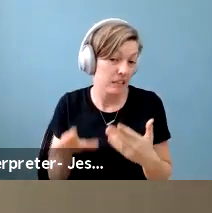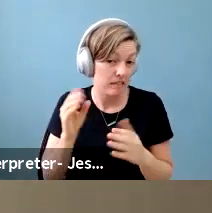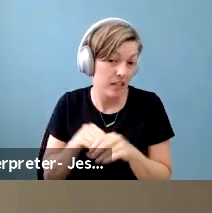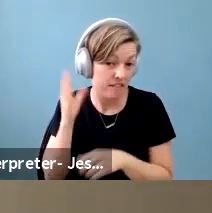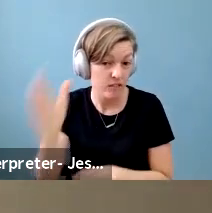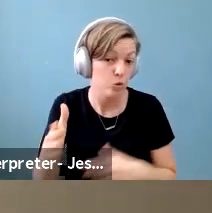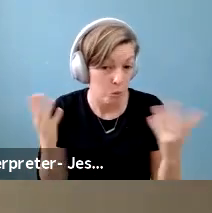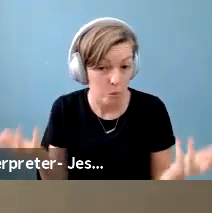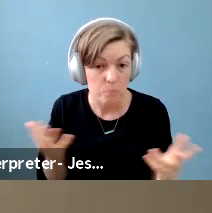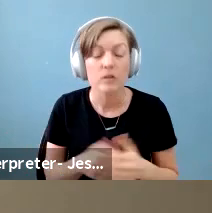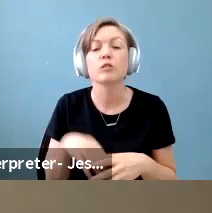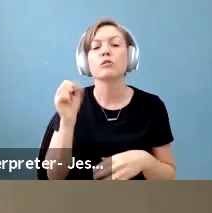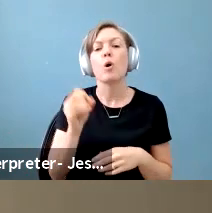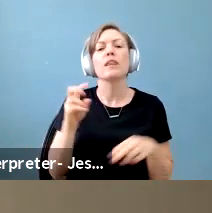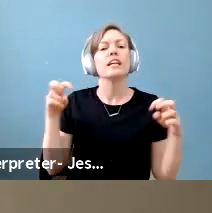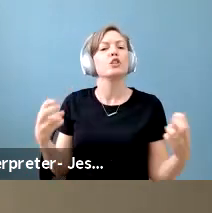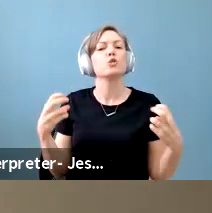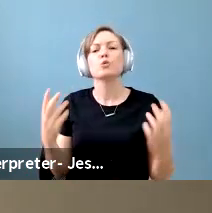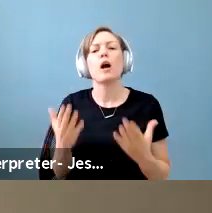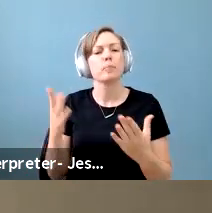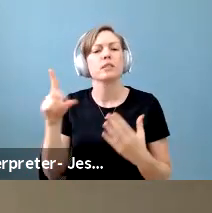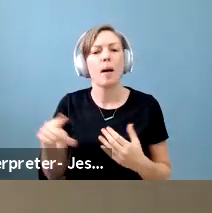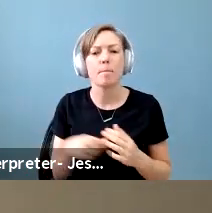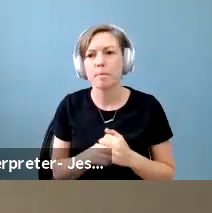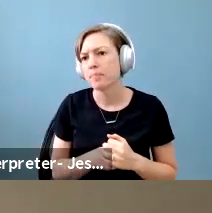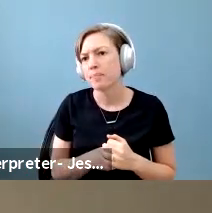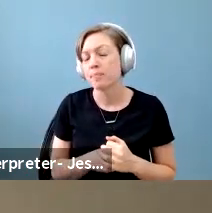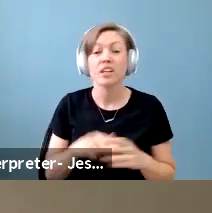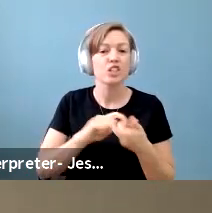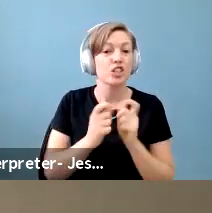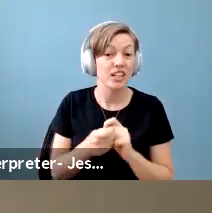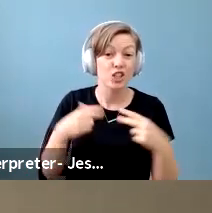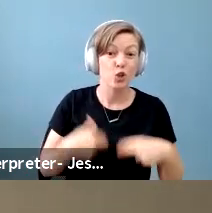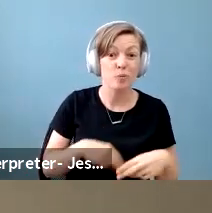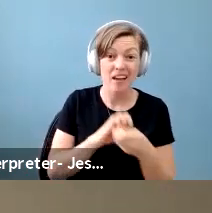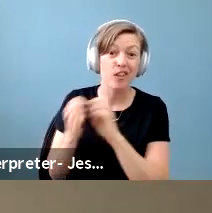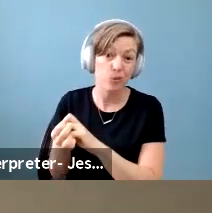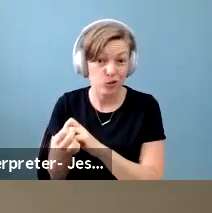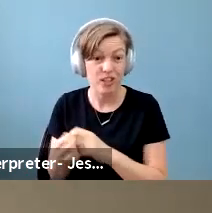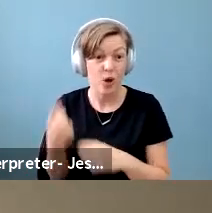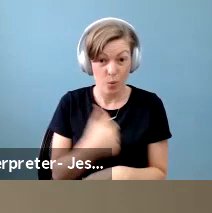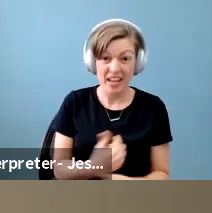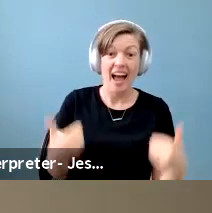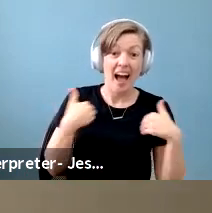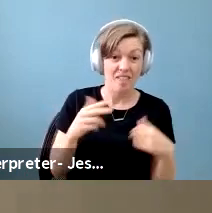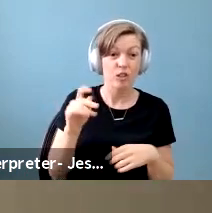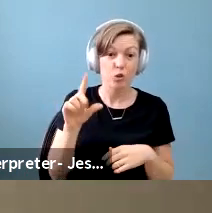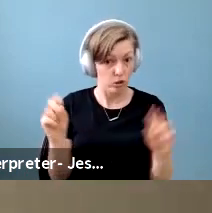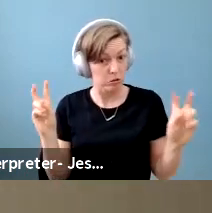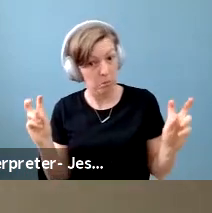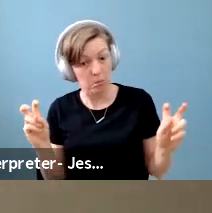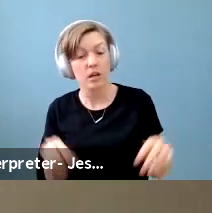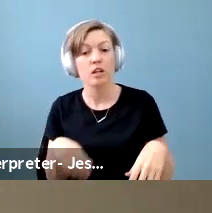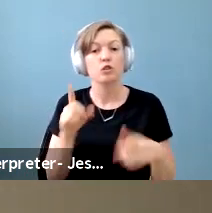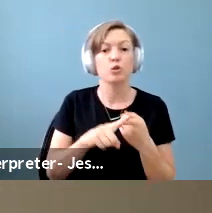So the issue comes up, though, about changing human evolution. We have the tools, conceivably, to change